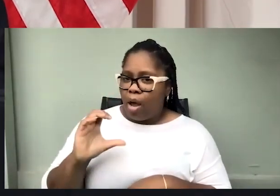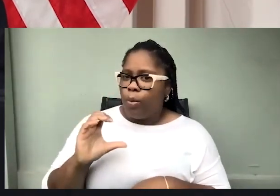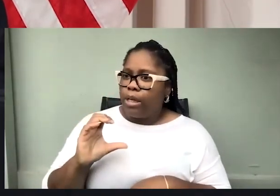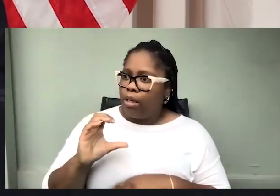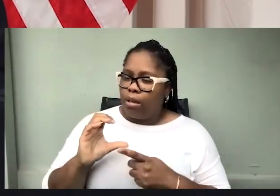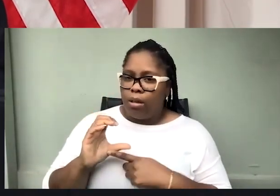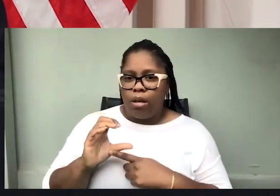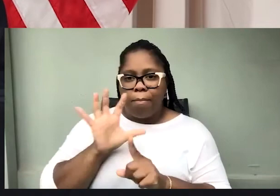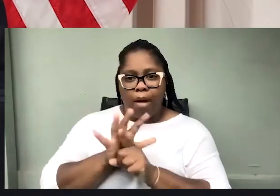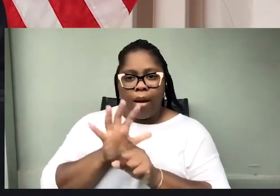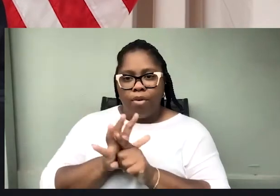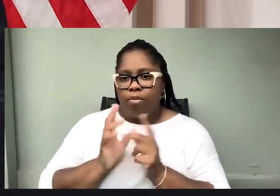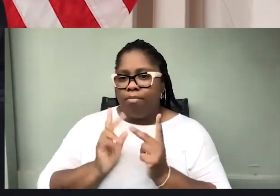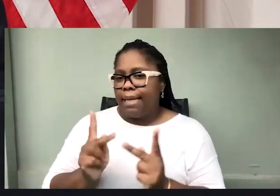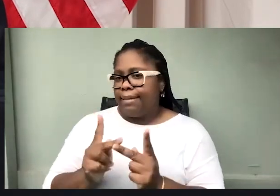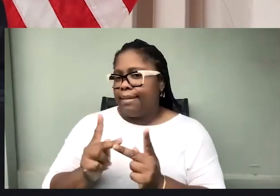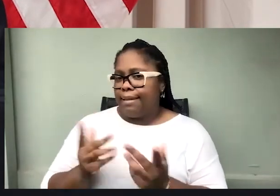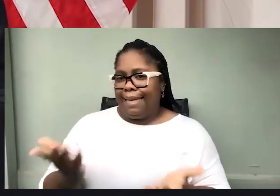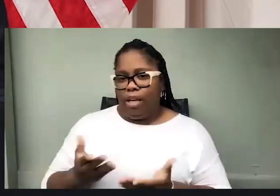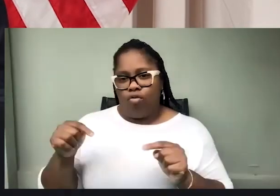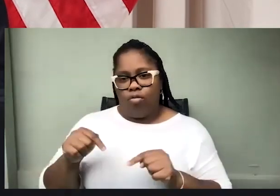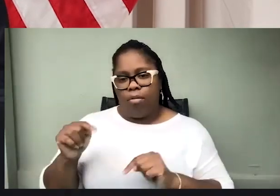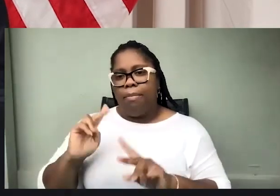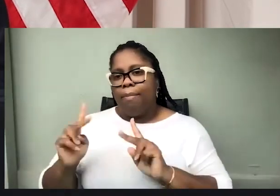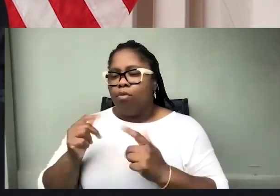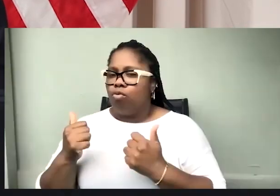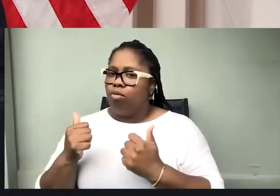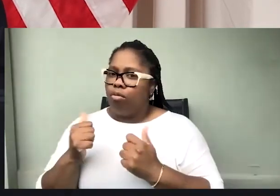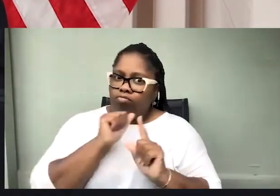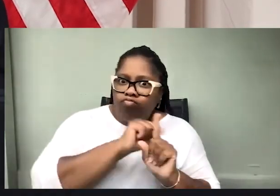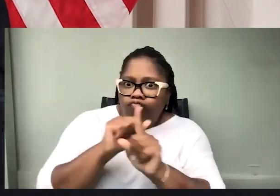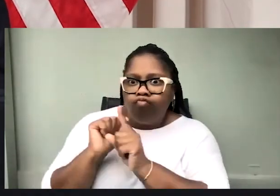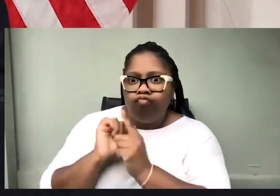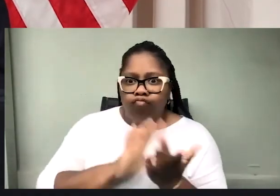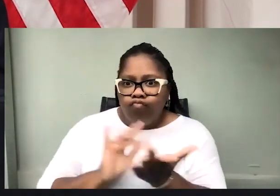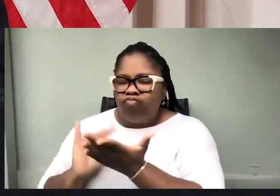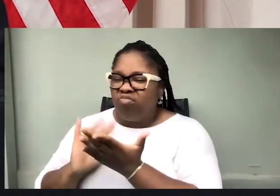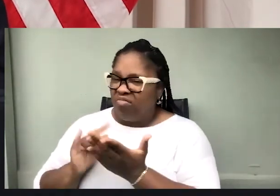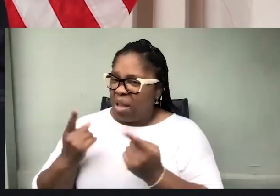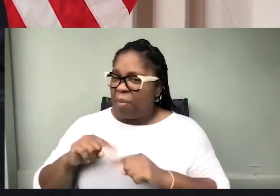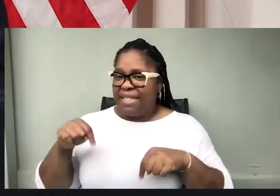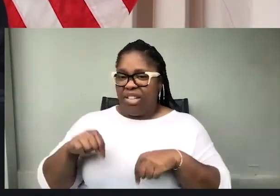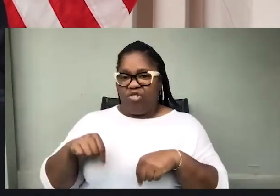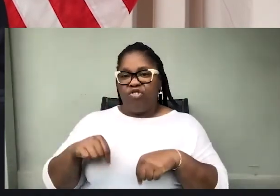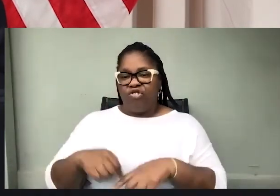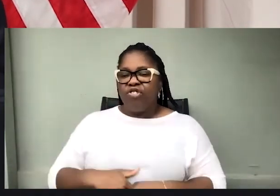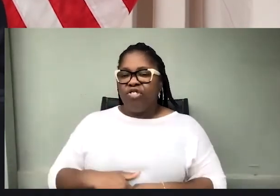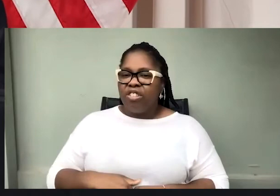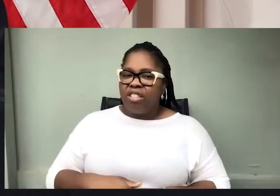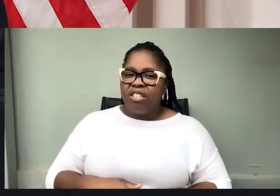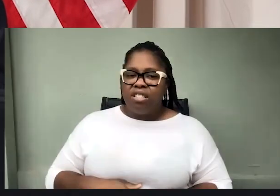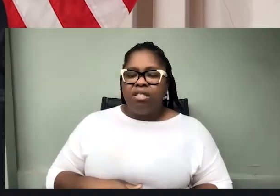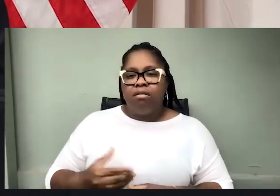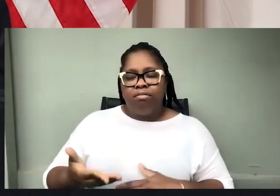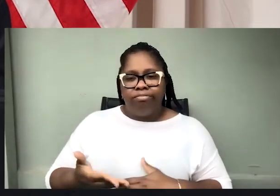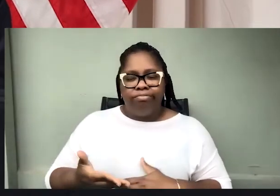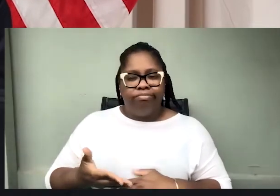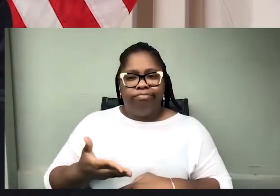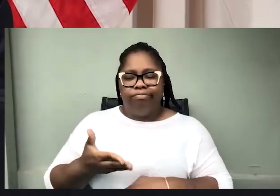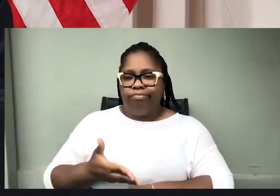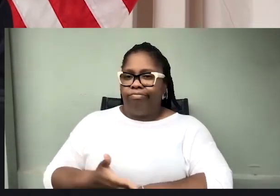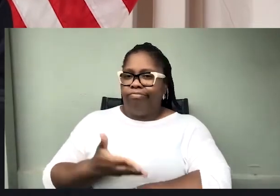these kinds of scams and these kinds of frauds. And so increasing prosecution,